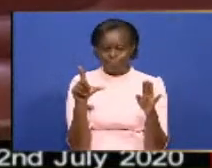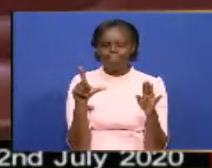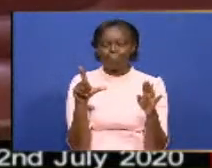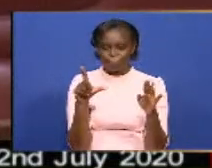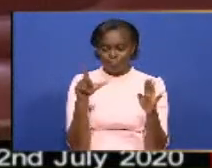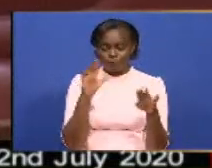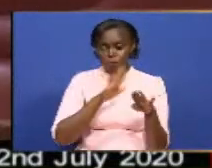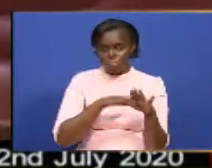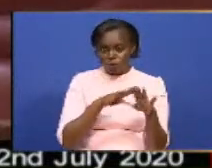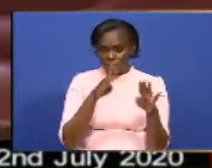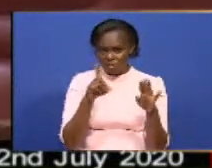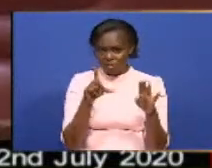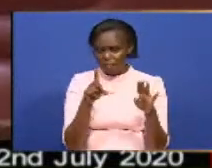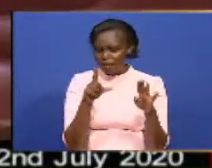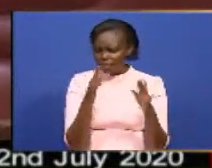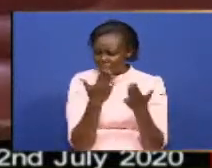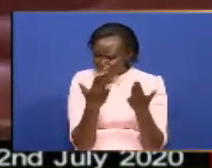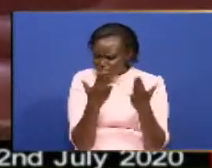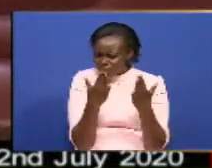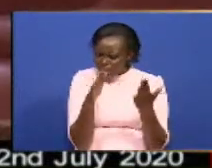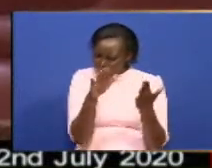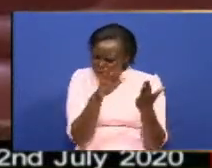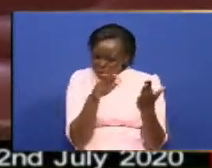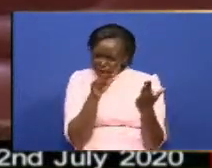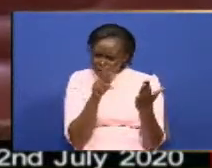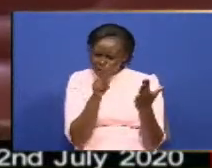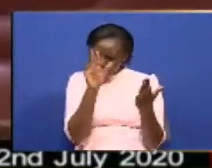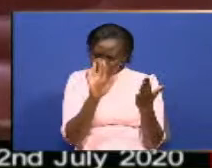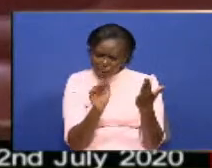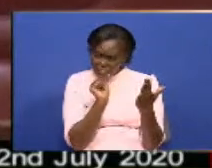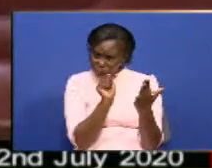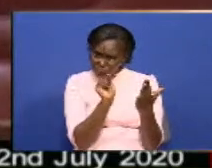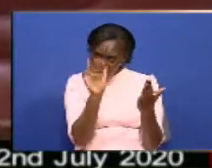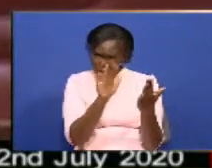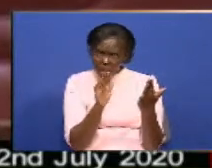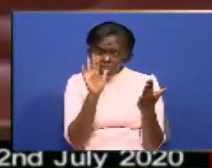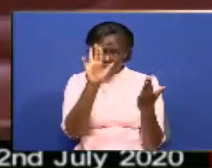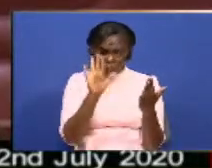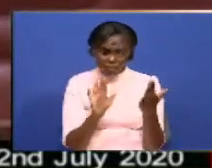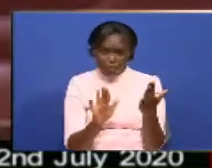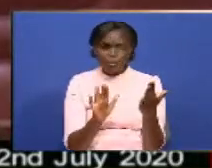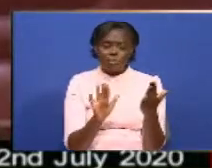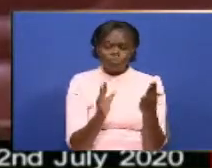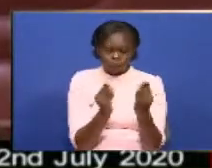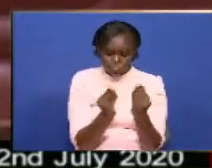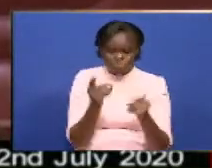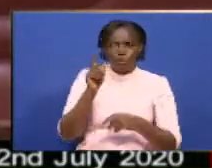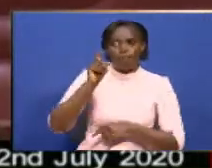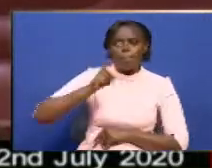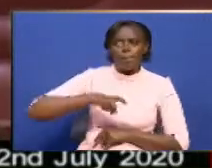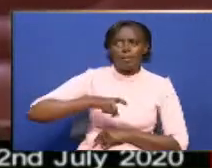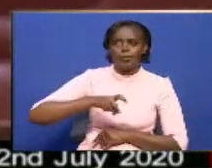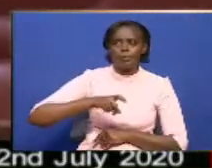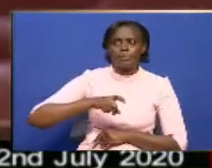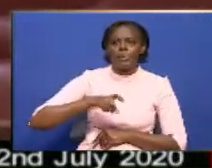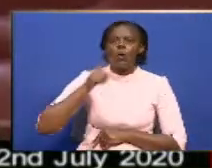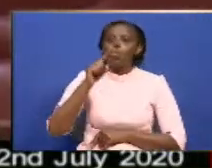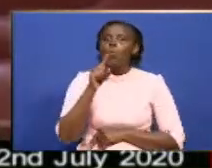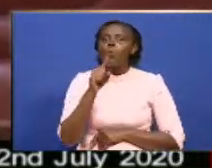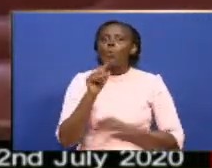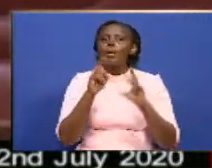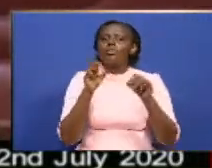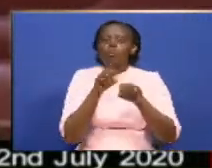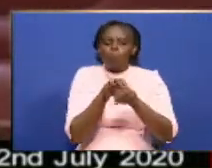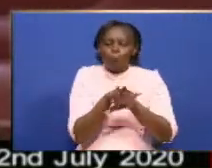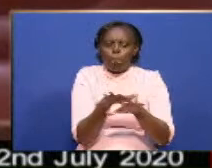least there are some critical issues that I expected it to address. One of it is the issue of